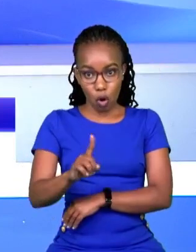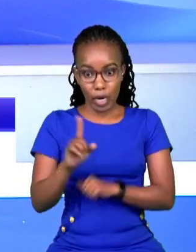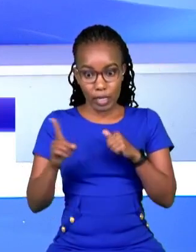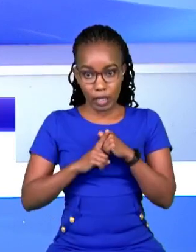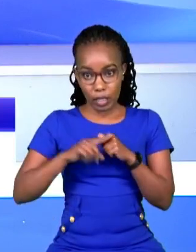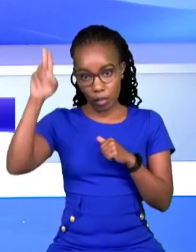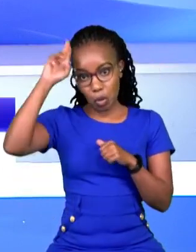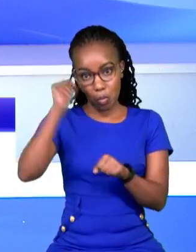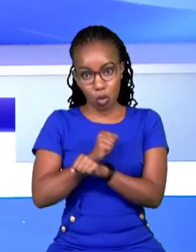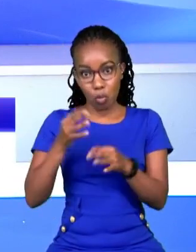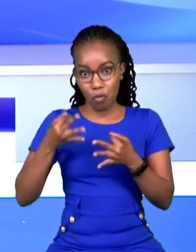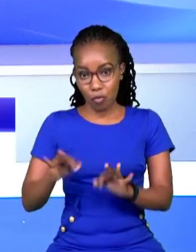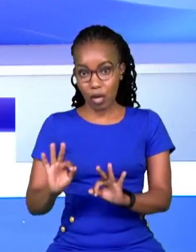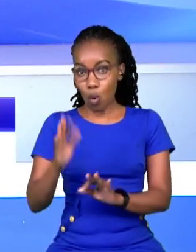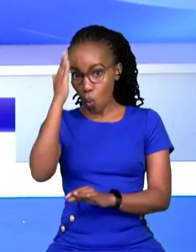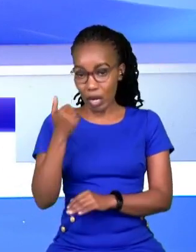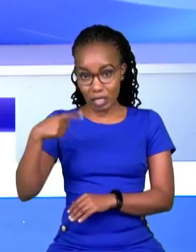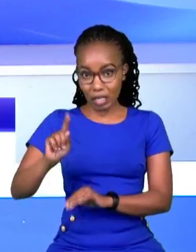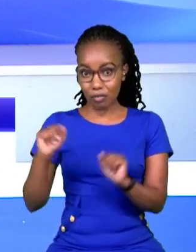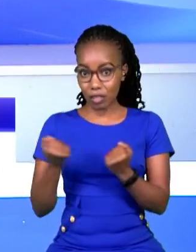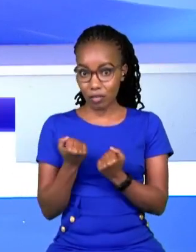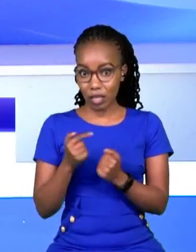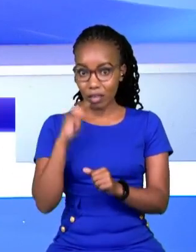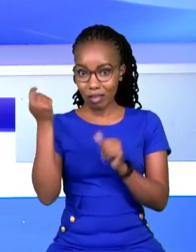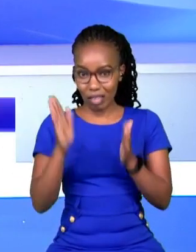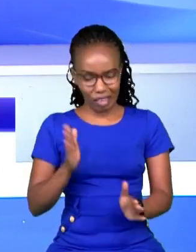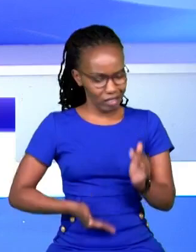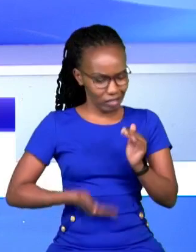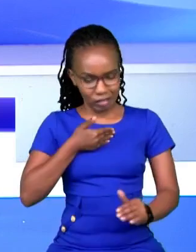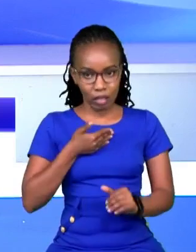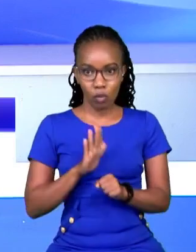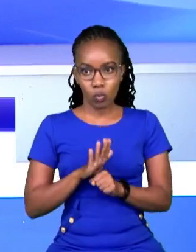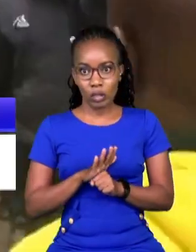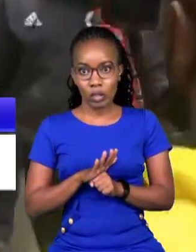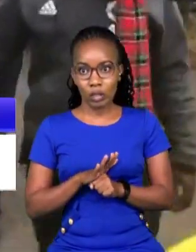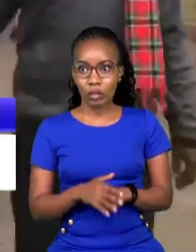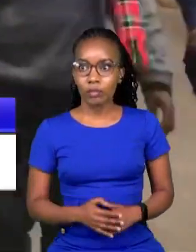officers cannot be released for their own safety following tension amongst citizens.